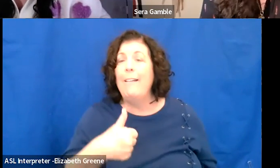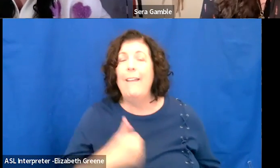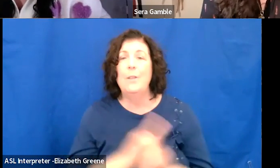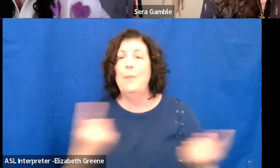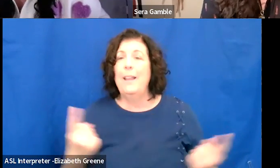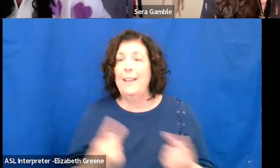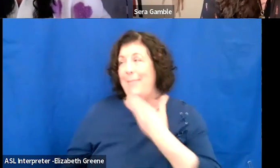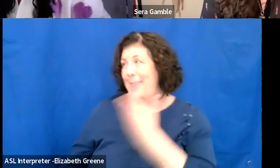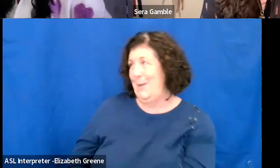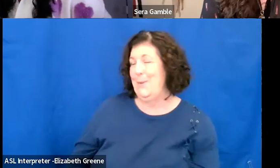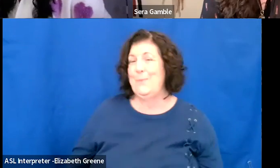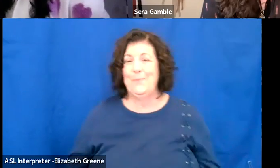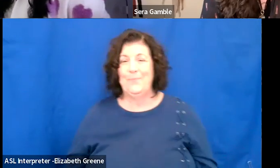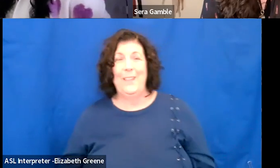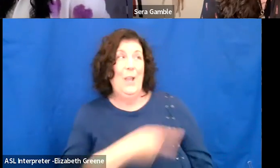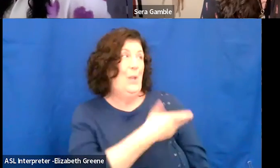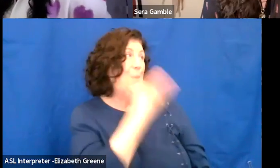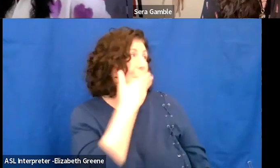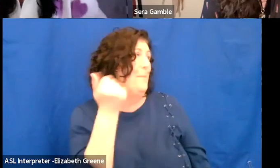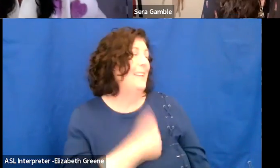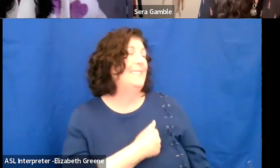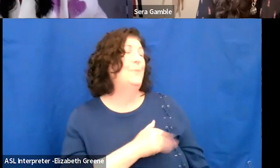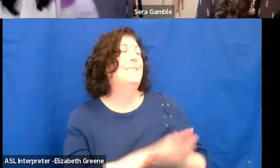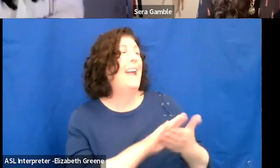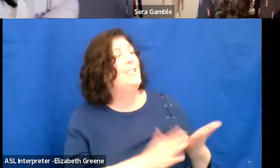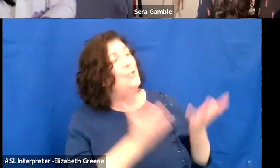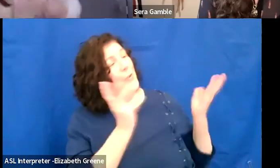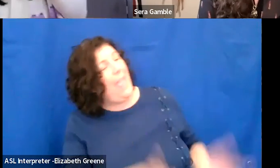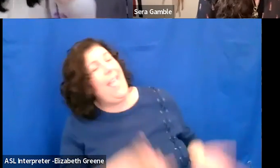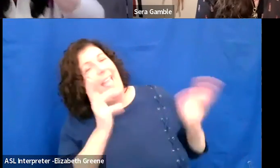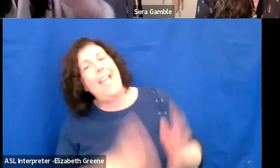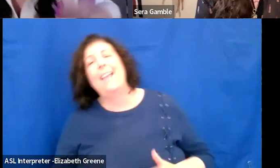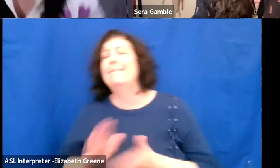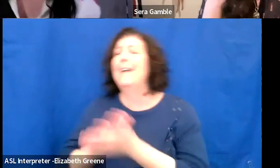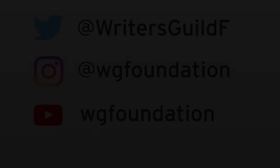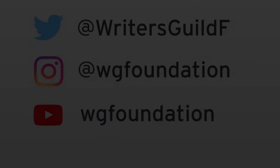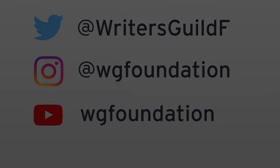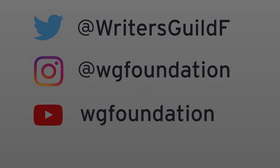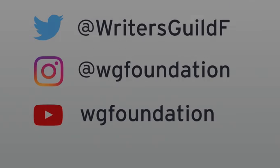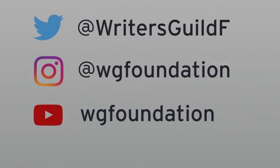Thank you. You're the best. It was so nice hanging. Thanks, Gloria. It's so nice to talk to you.